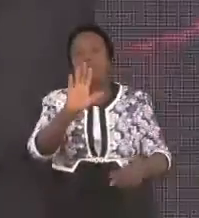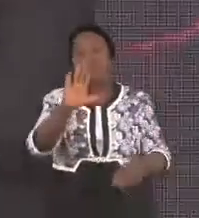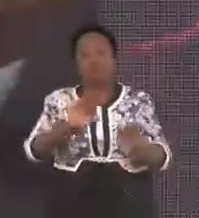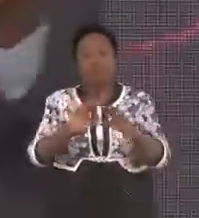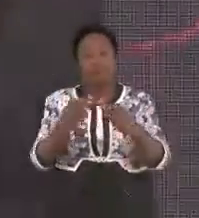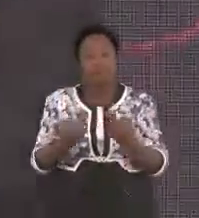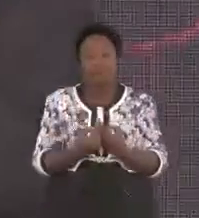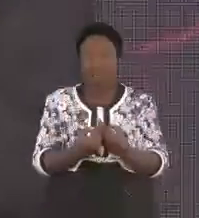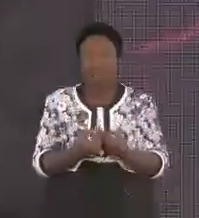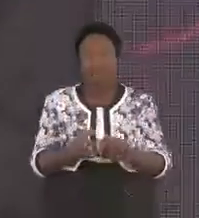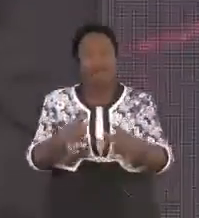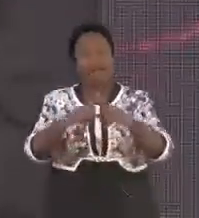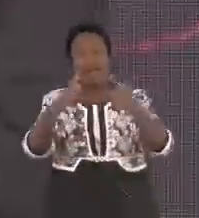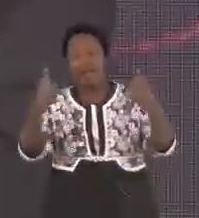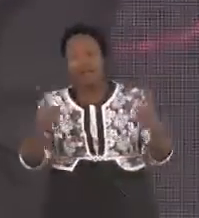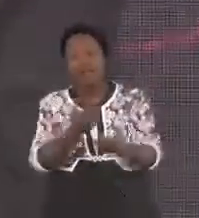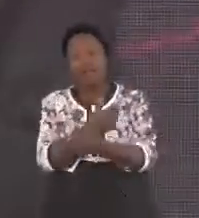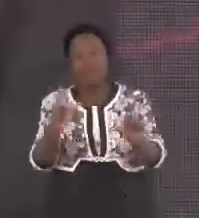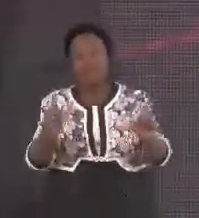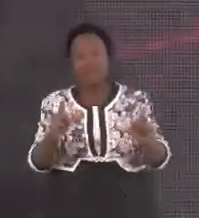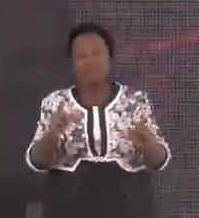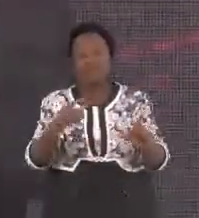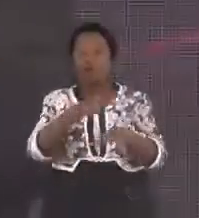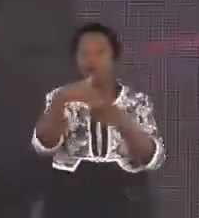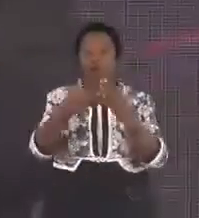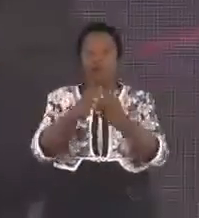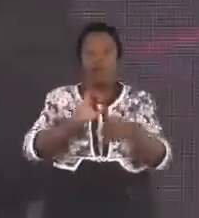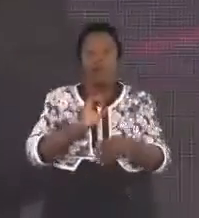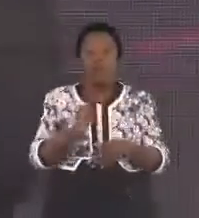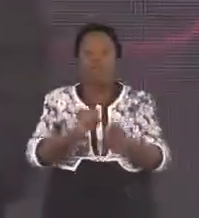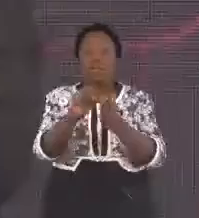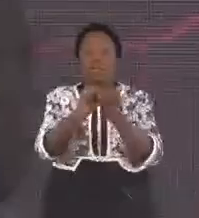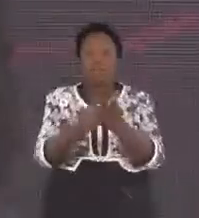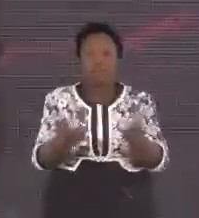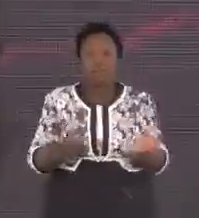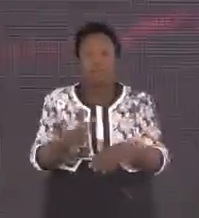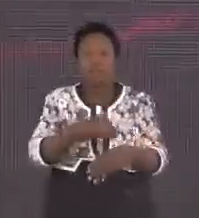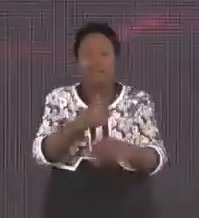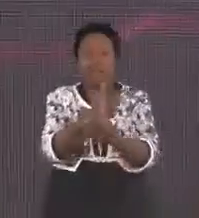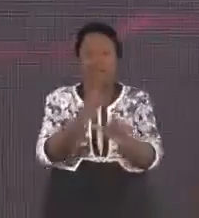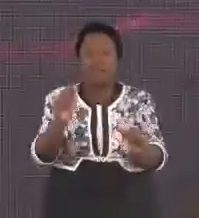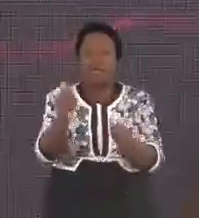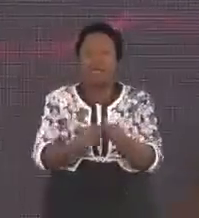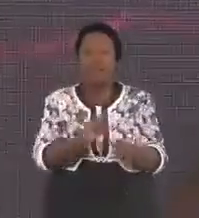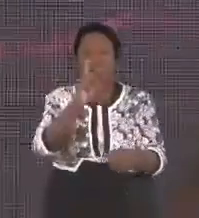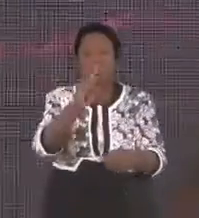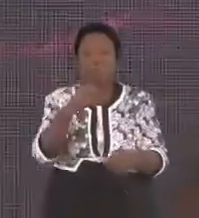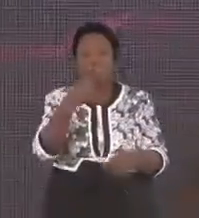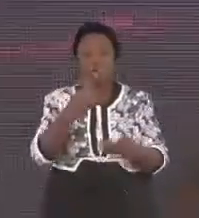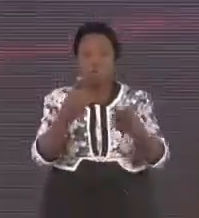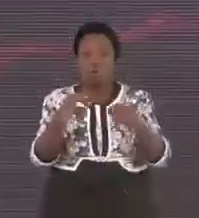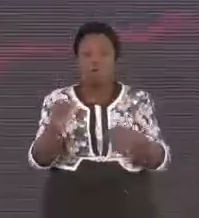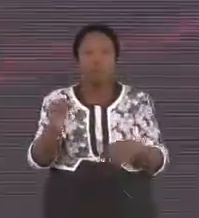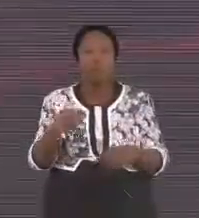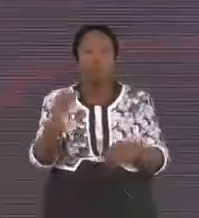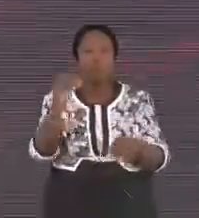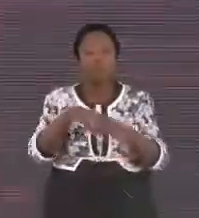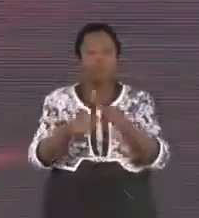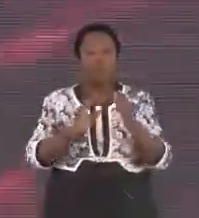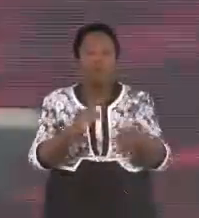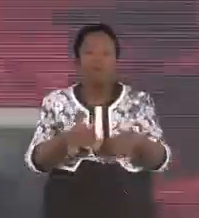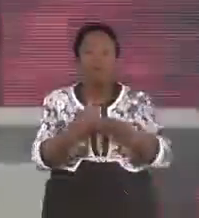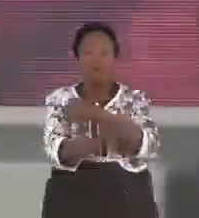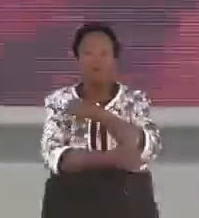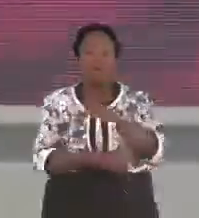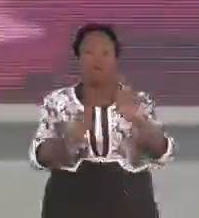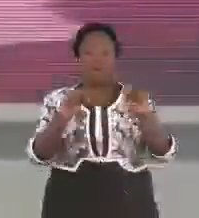like bridge our whole state here and like bridge everyone who comes in our country nigeria and like